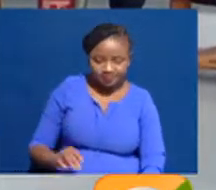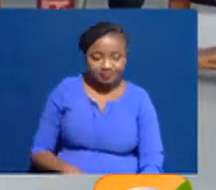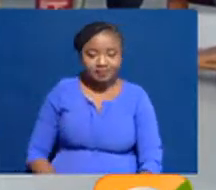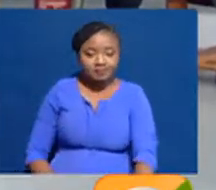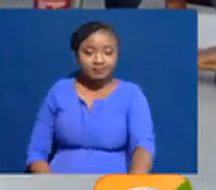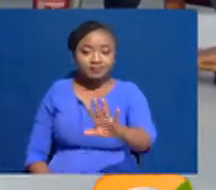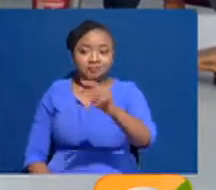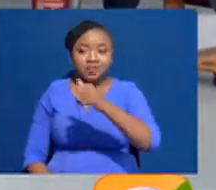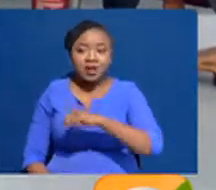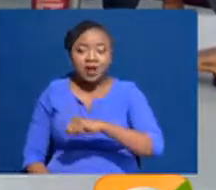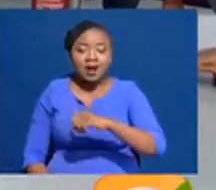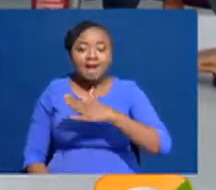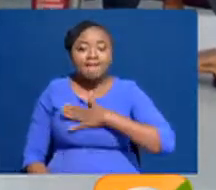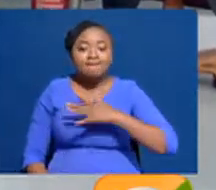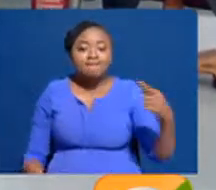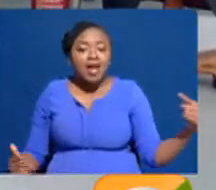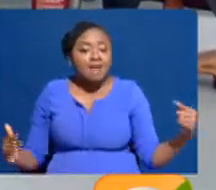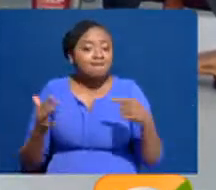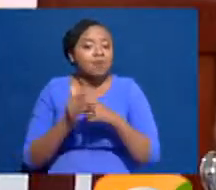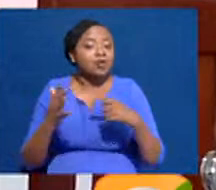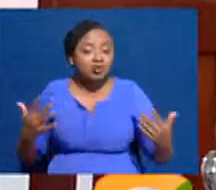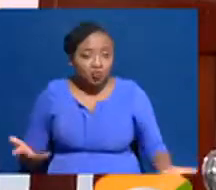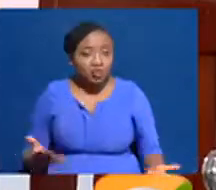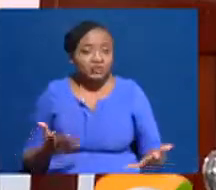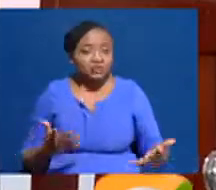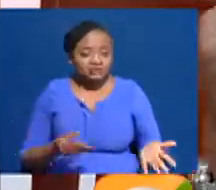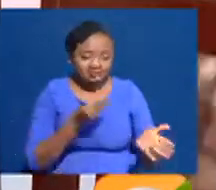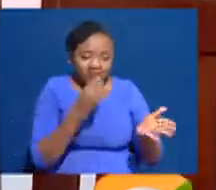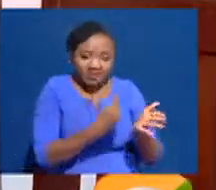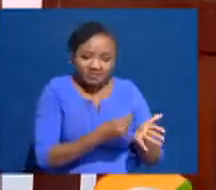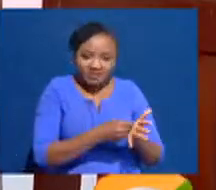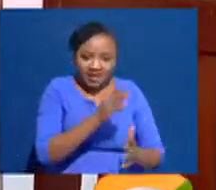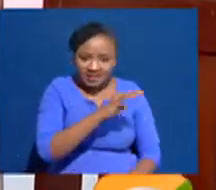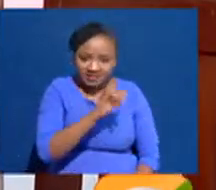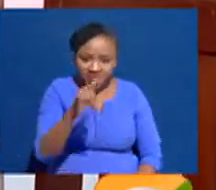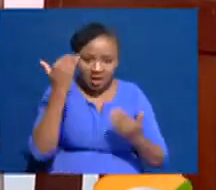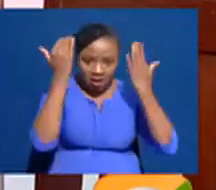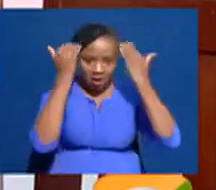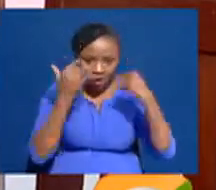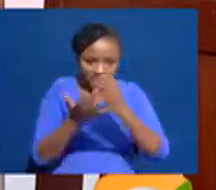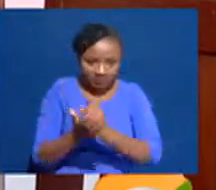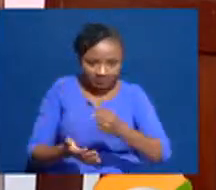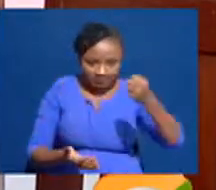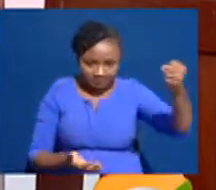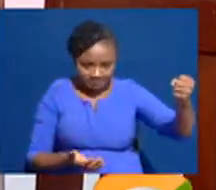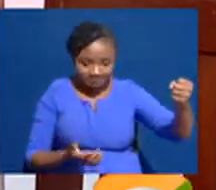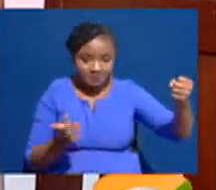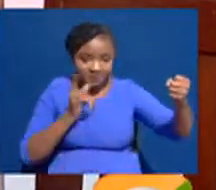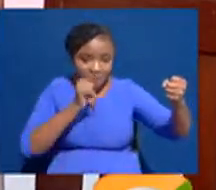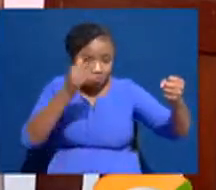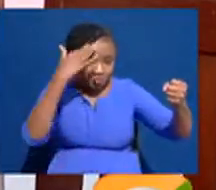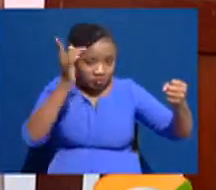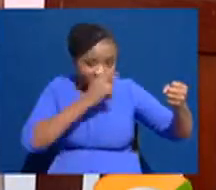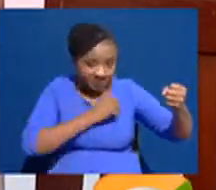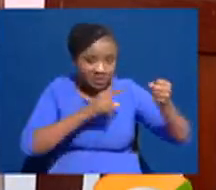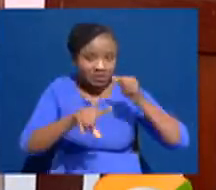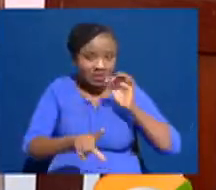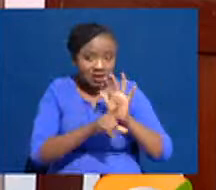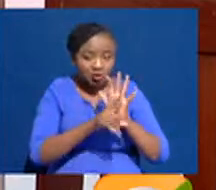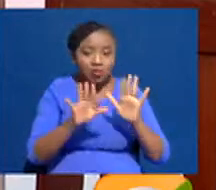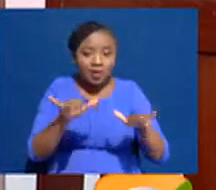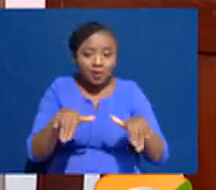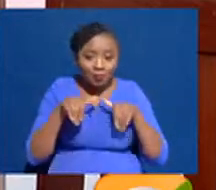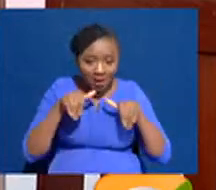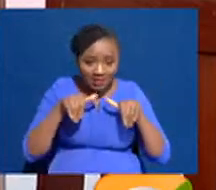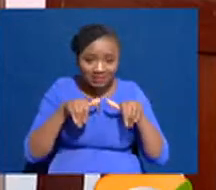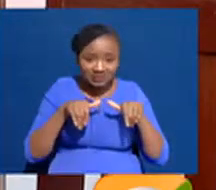is, the finance bill has been suspended by the High Court, yeah. And therefore you know very well that we are waiting for the